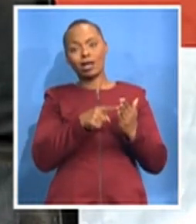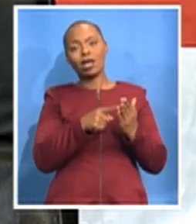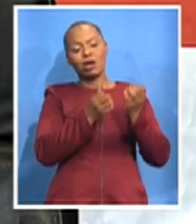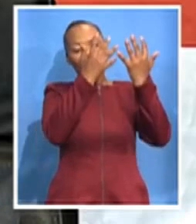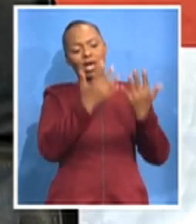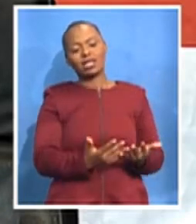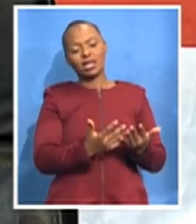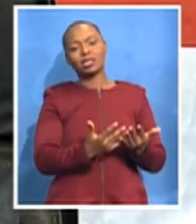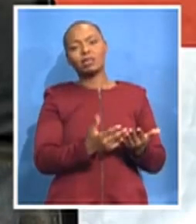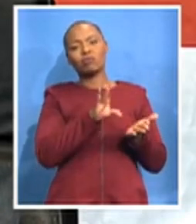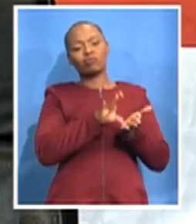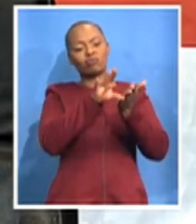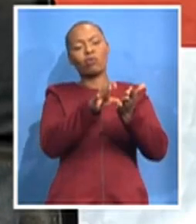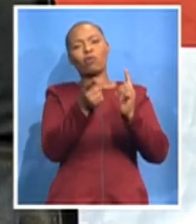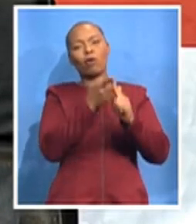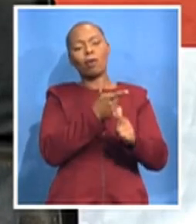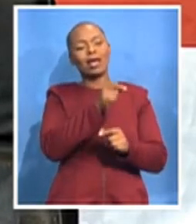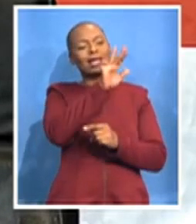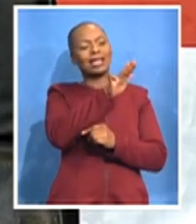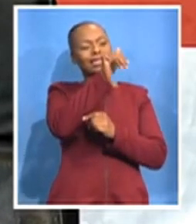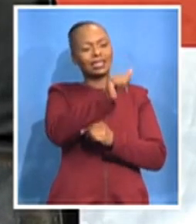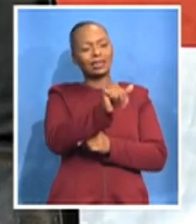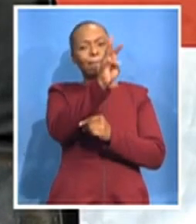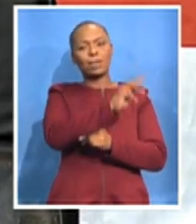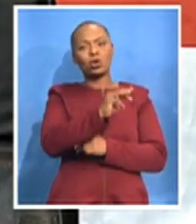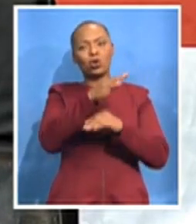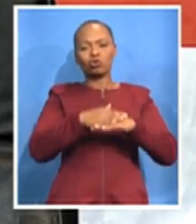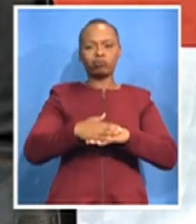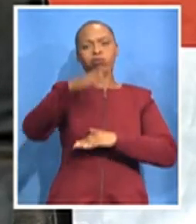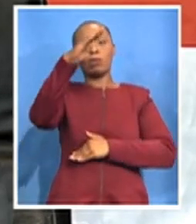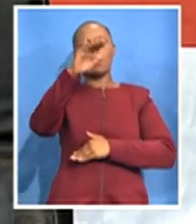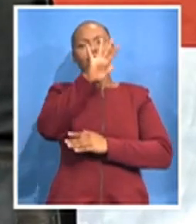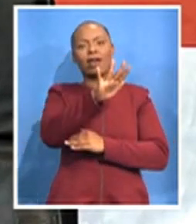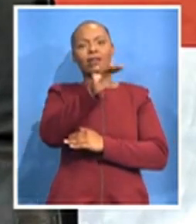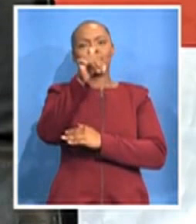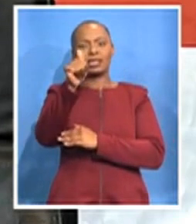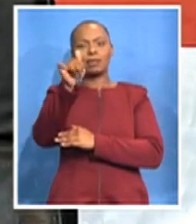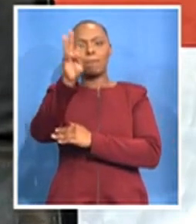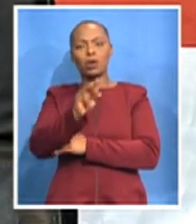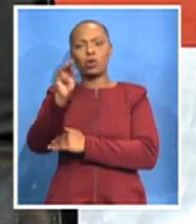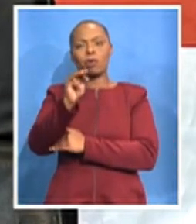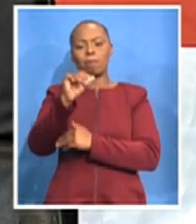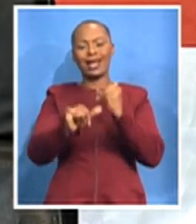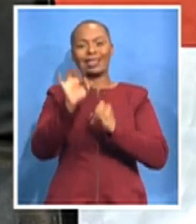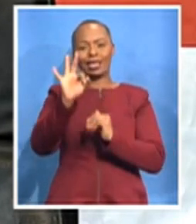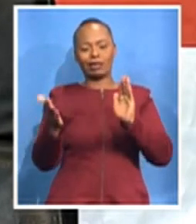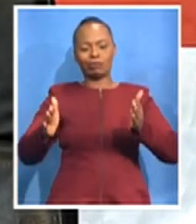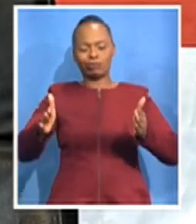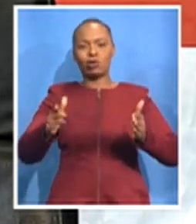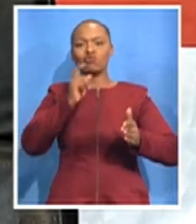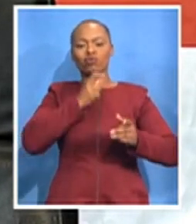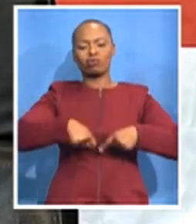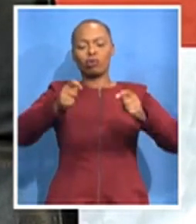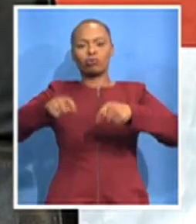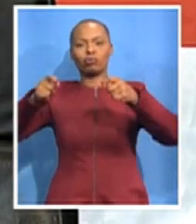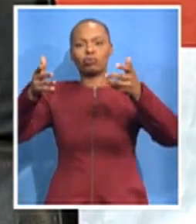to 506 million in 3 months. The raising of the Hazelmere Dam wall,